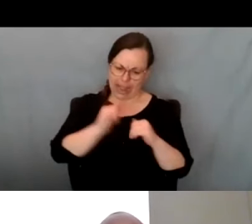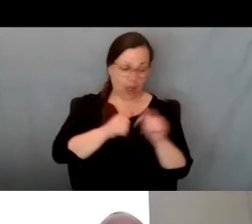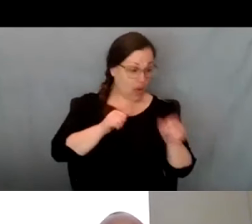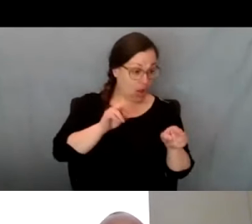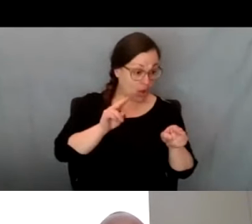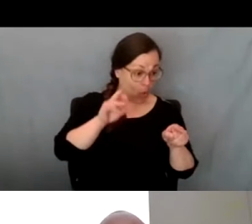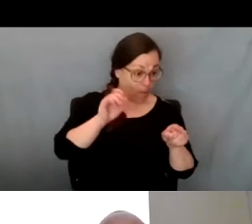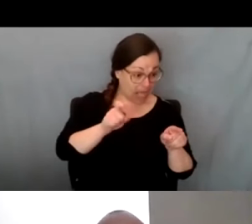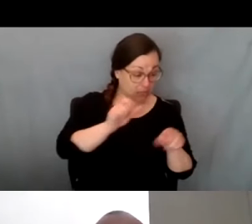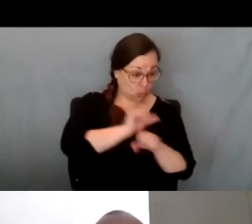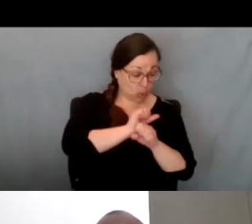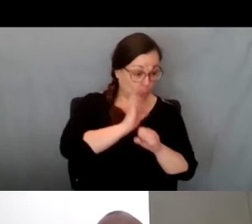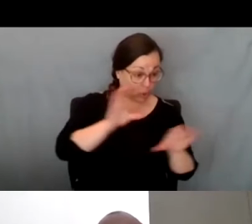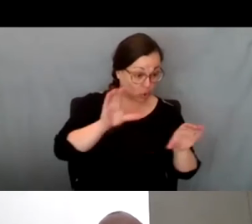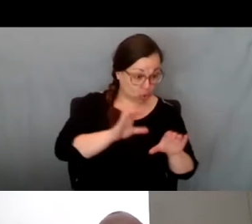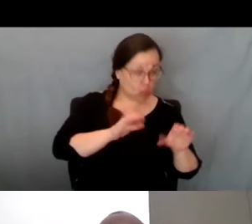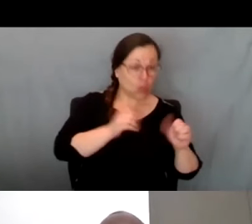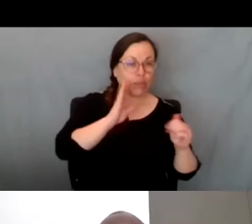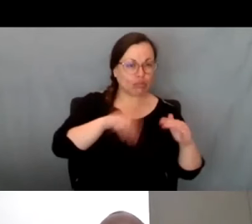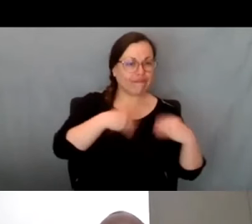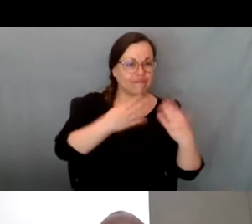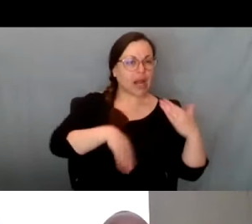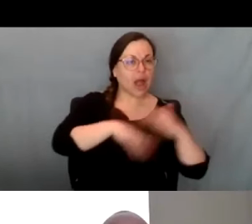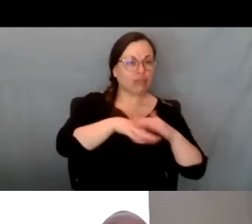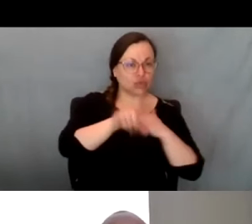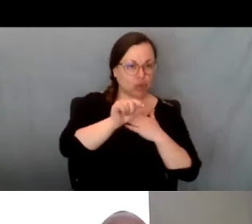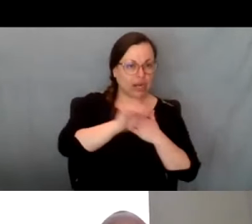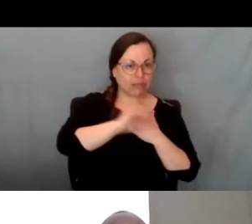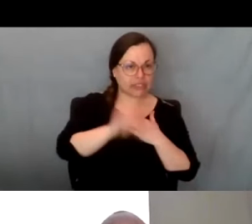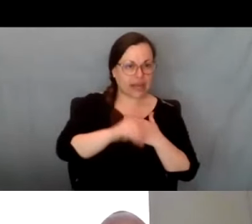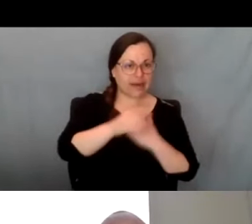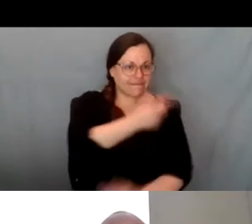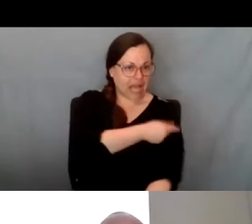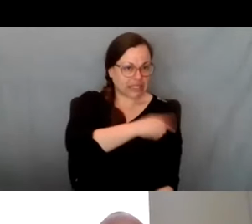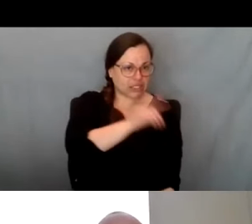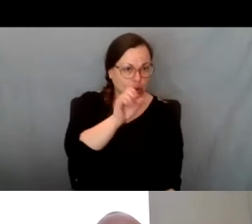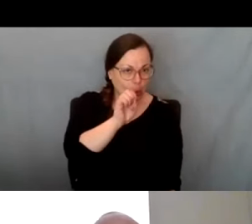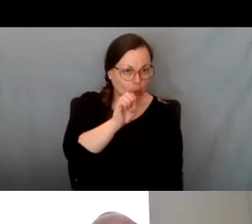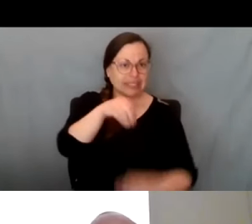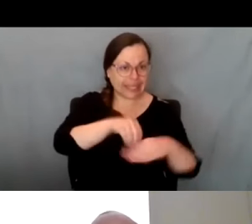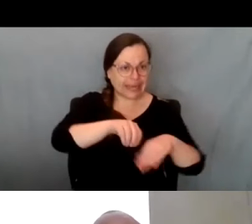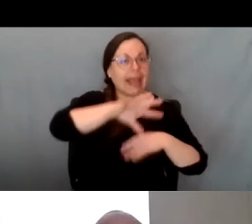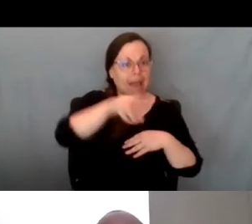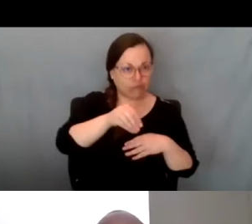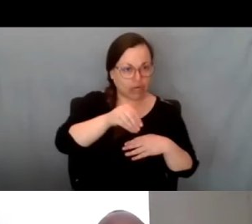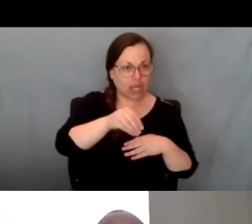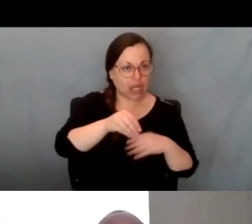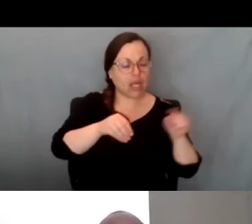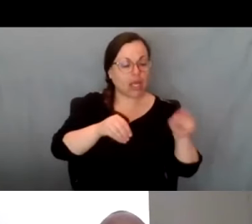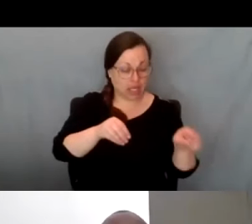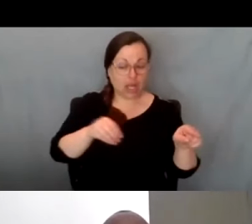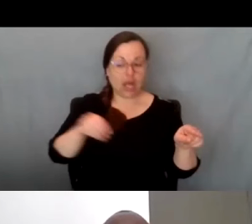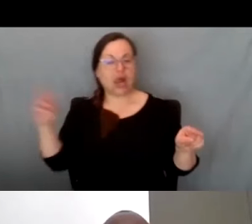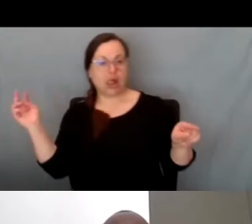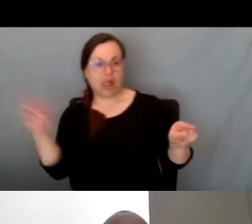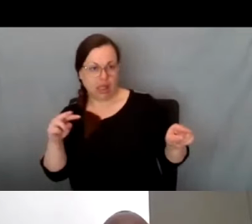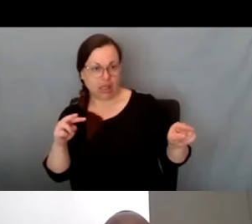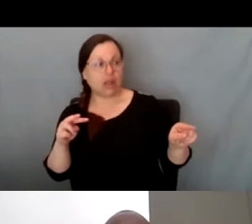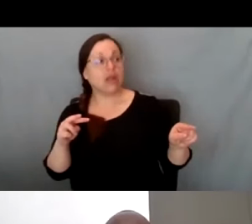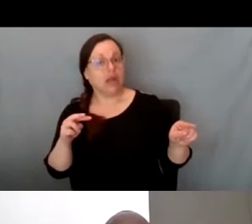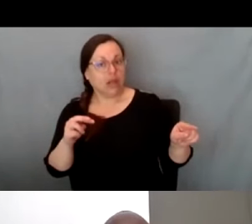do to provide up to 20% of the vaccine dose on the African continent. And the objective is to bring the